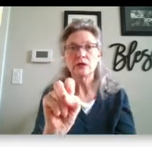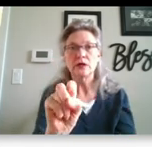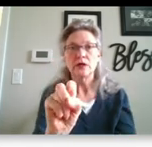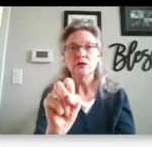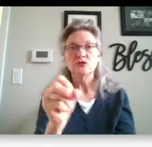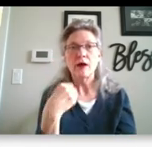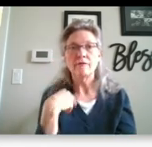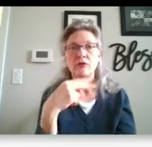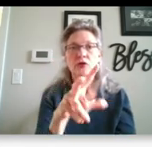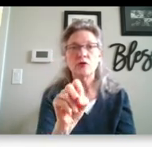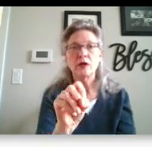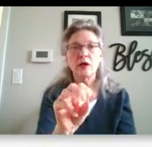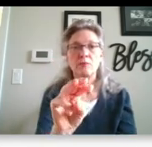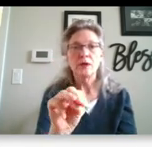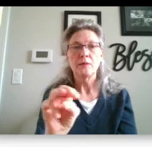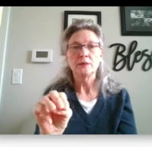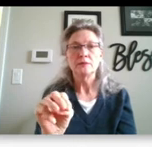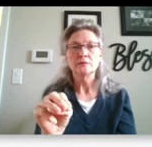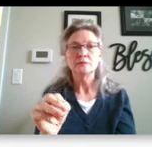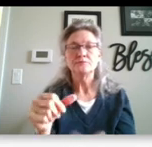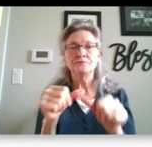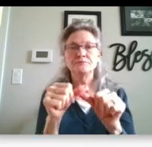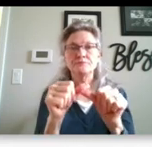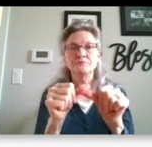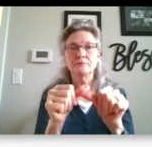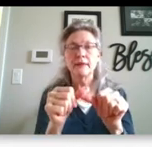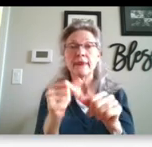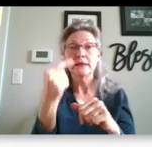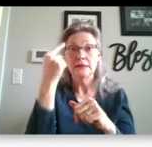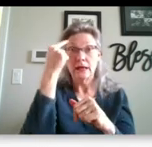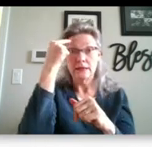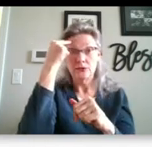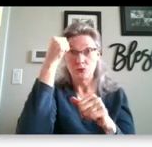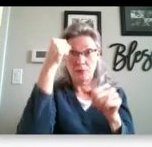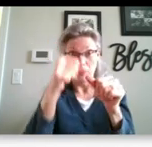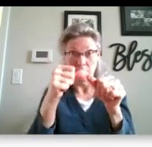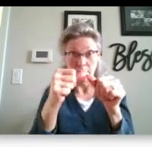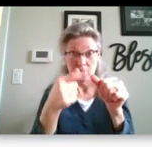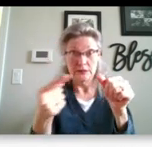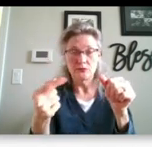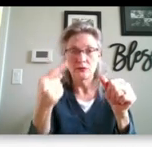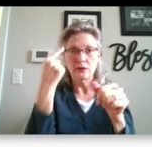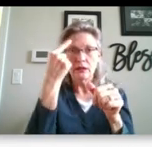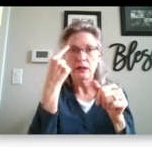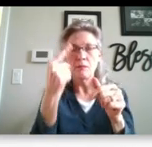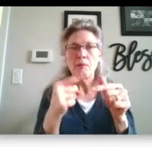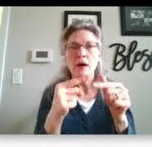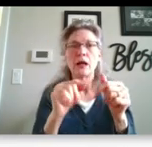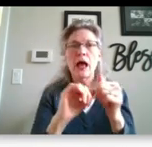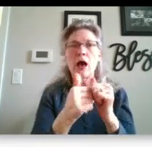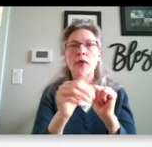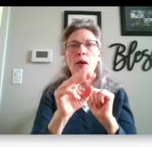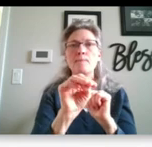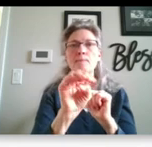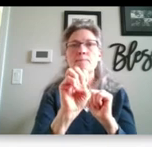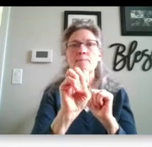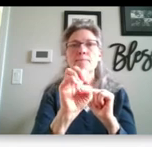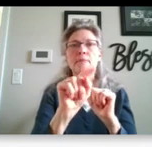So, my friends, I want you to keep these ideas in mind as you're thinking about how the metric